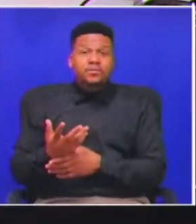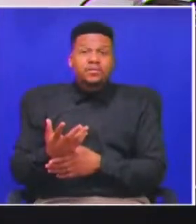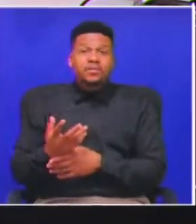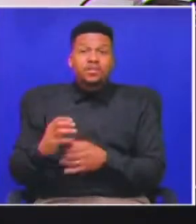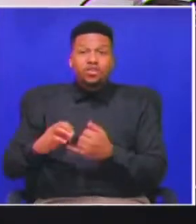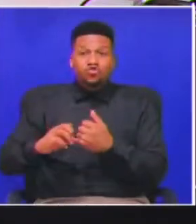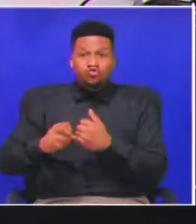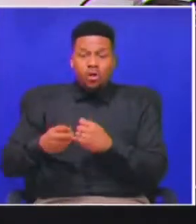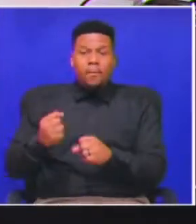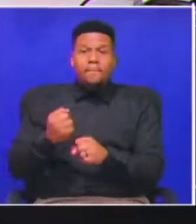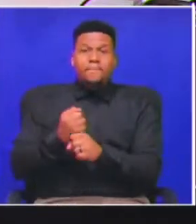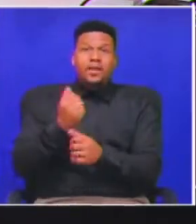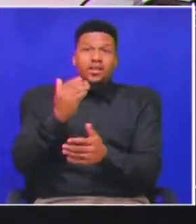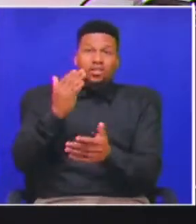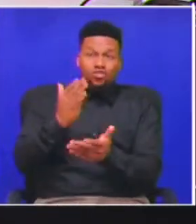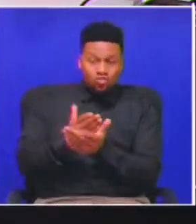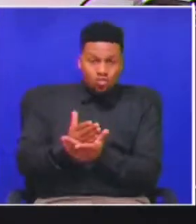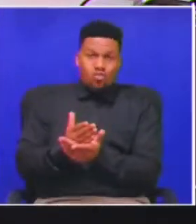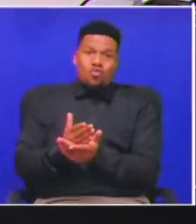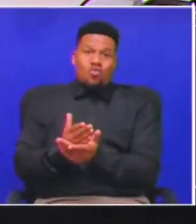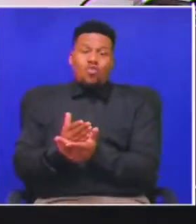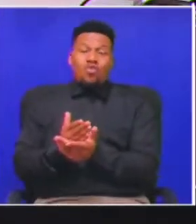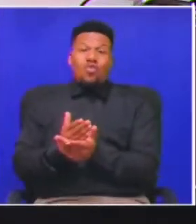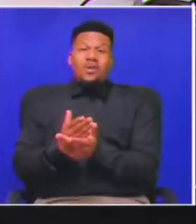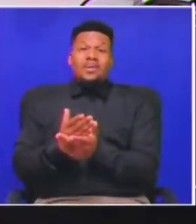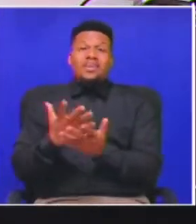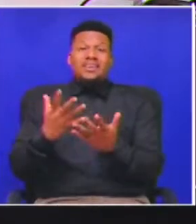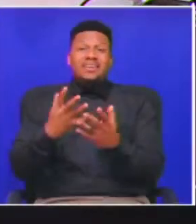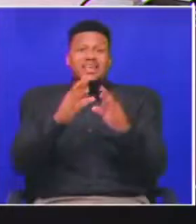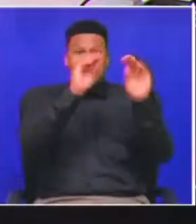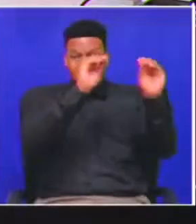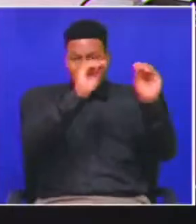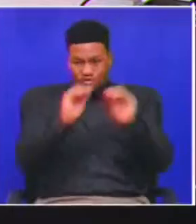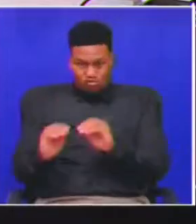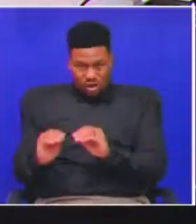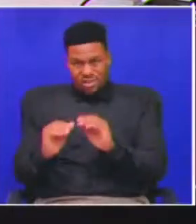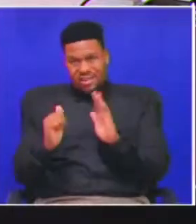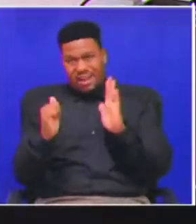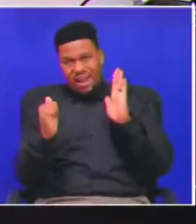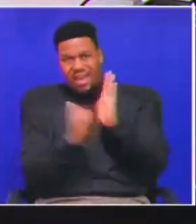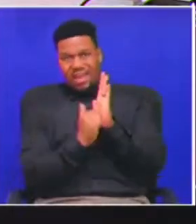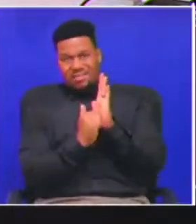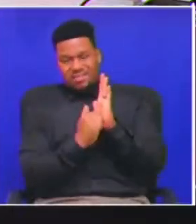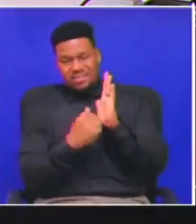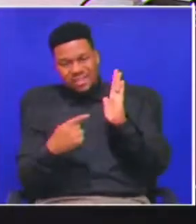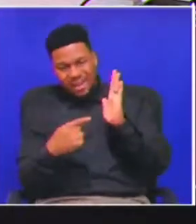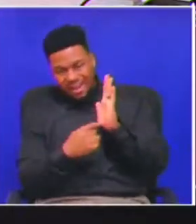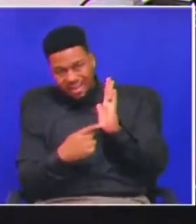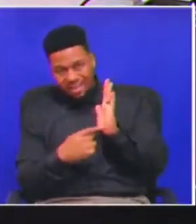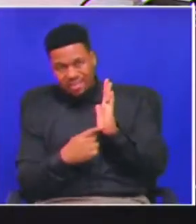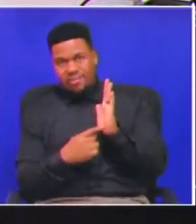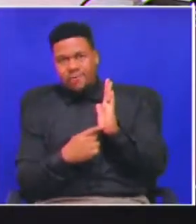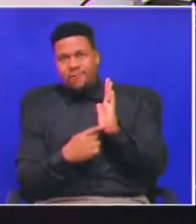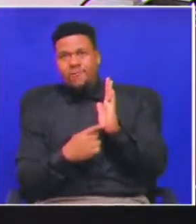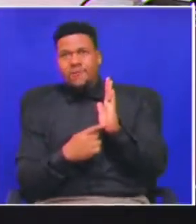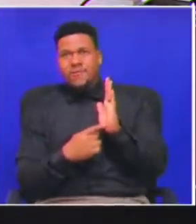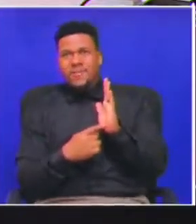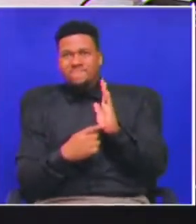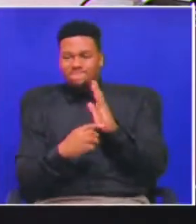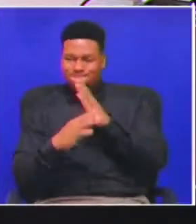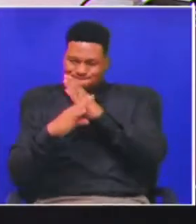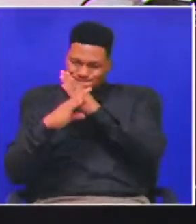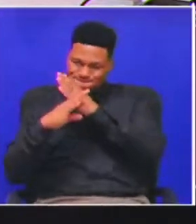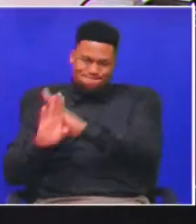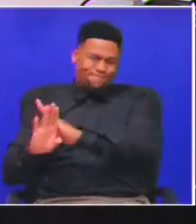enforcement. The Immigration Act prohibits anyone from employing